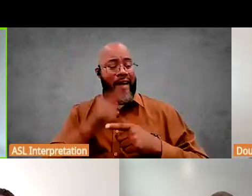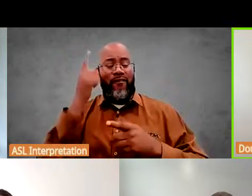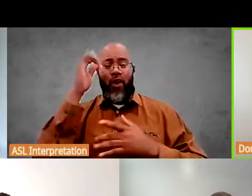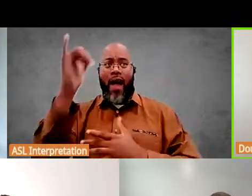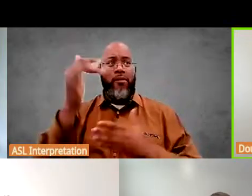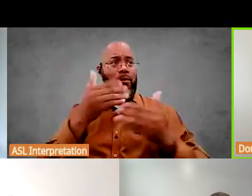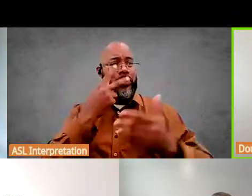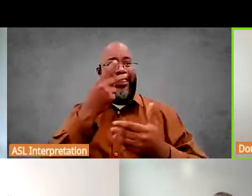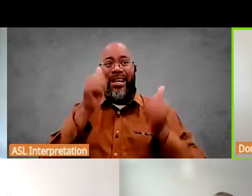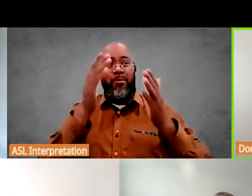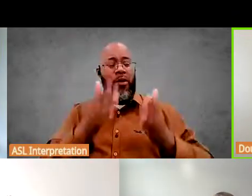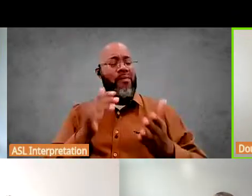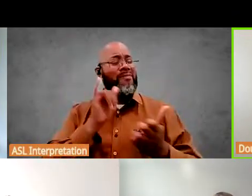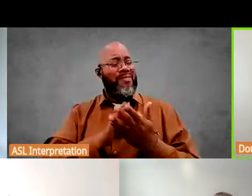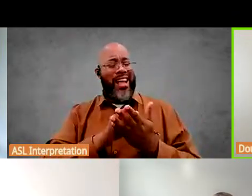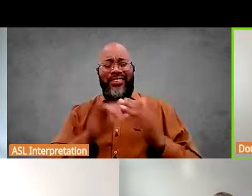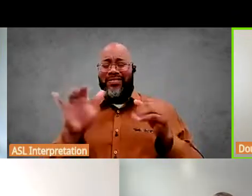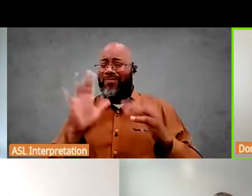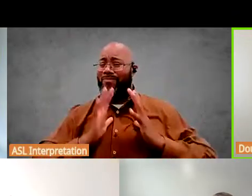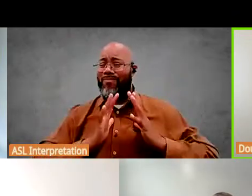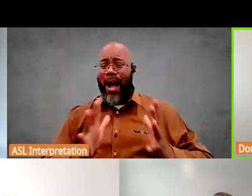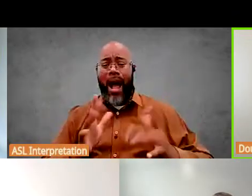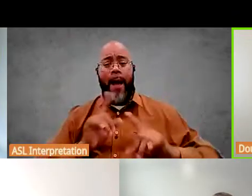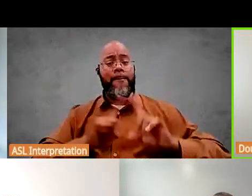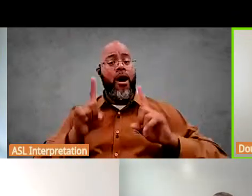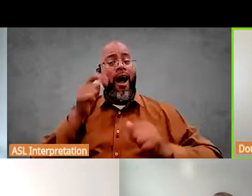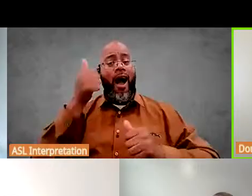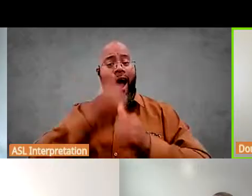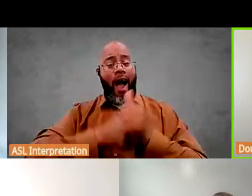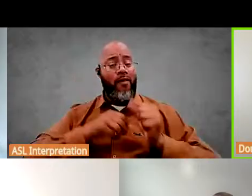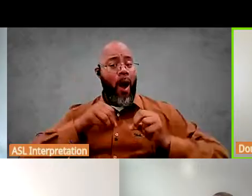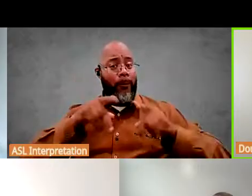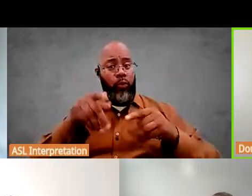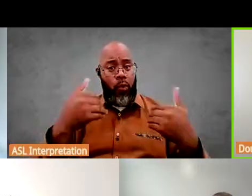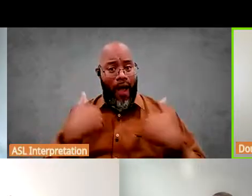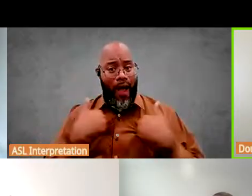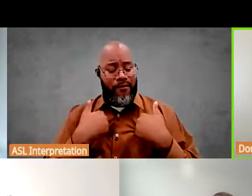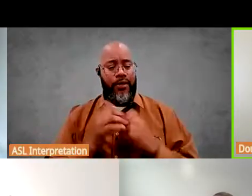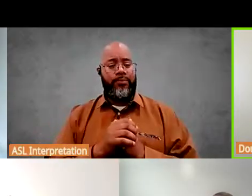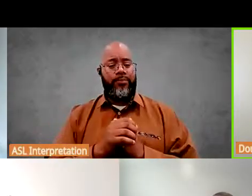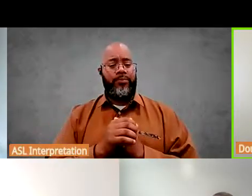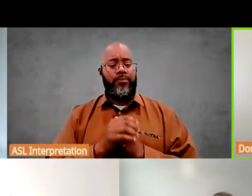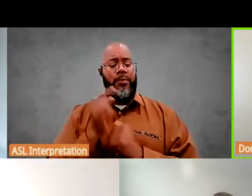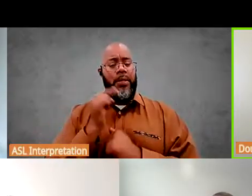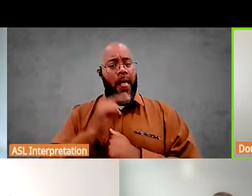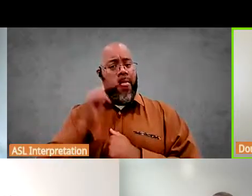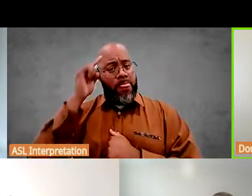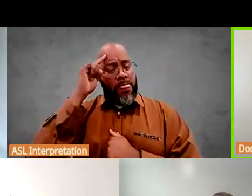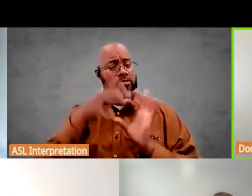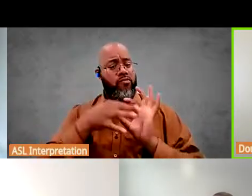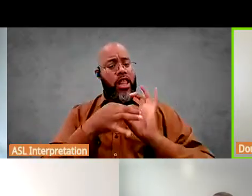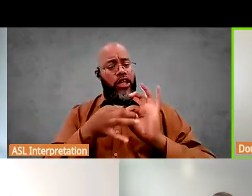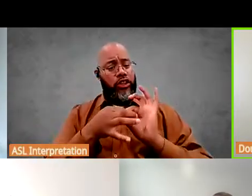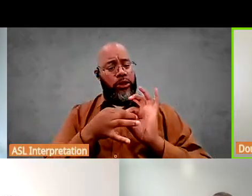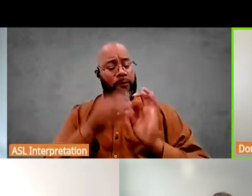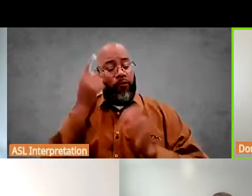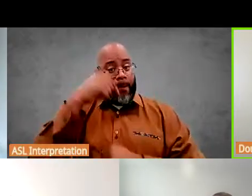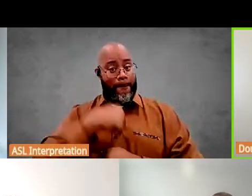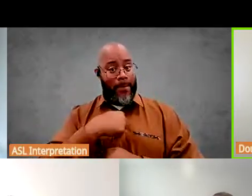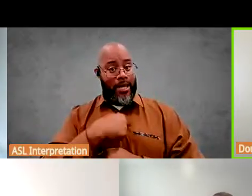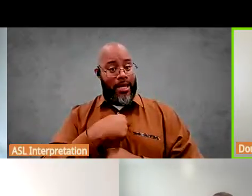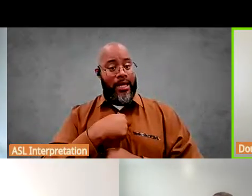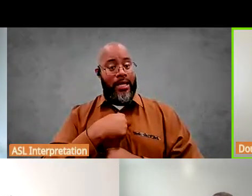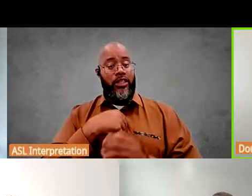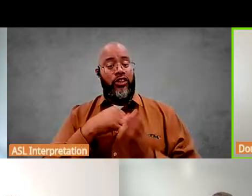you see anyone, that's totally fine. But every opportunity you have, I think relationship for me is